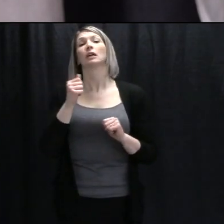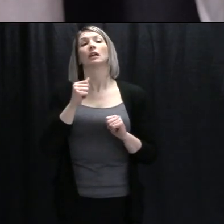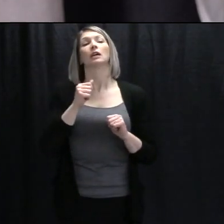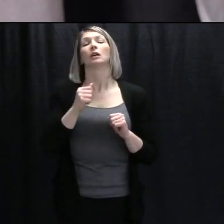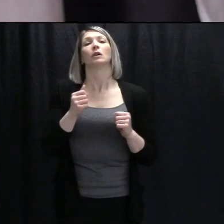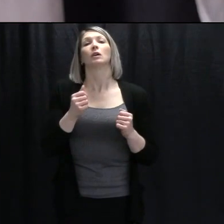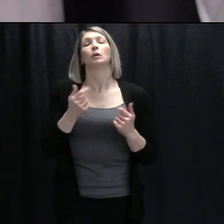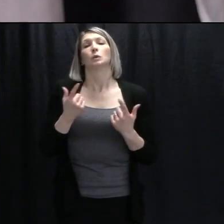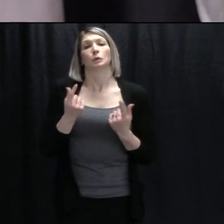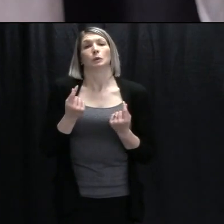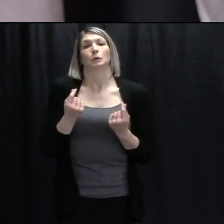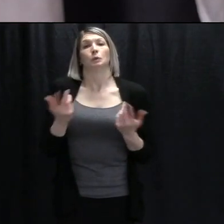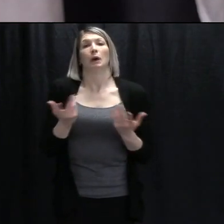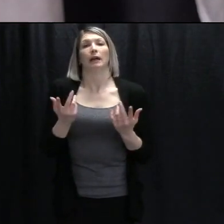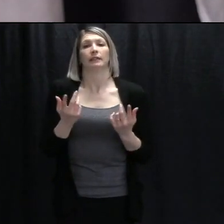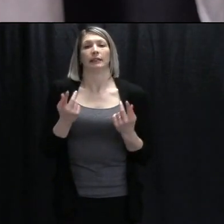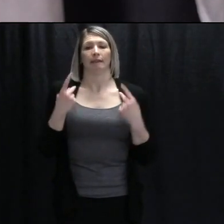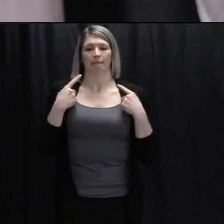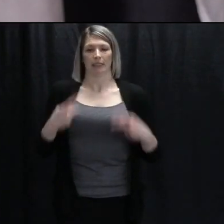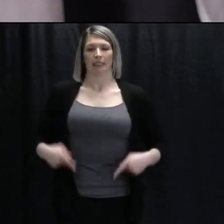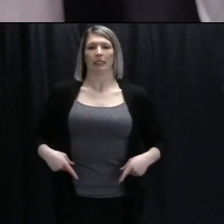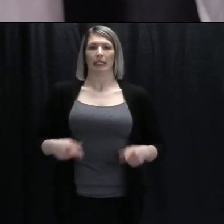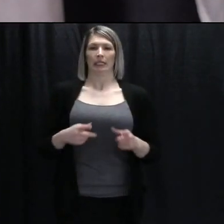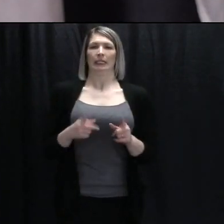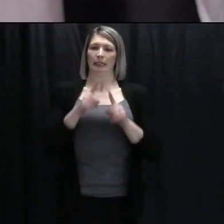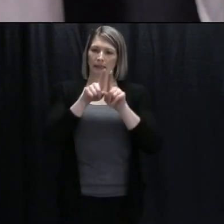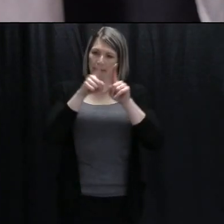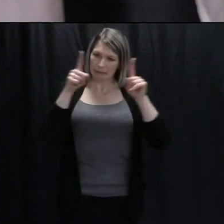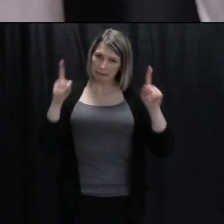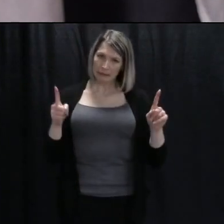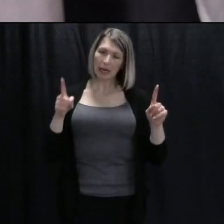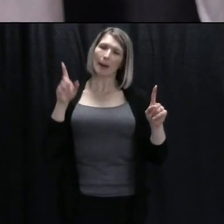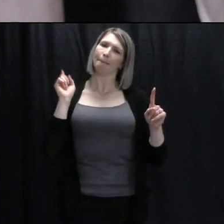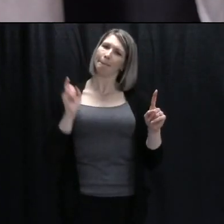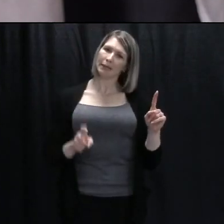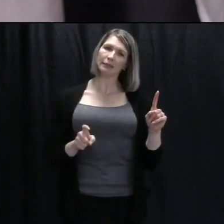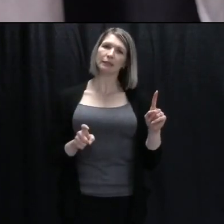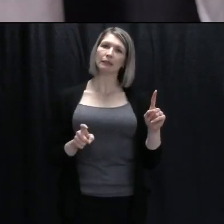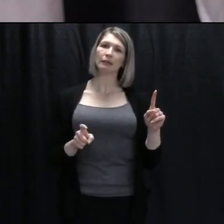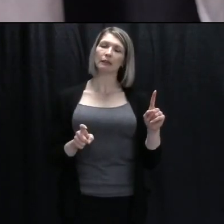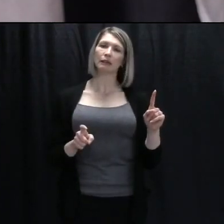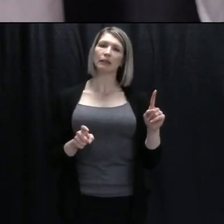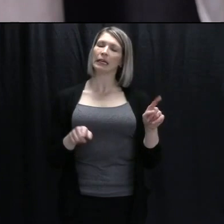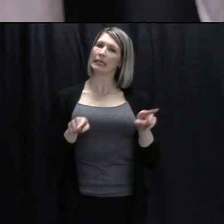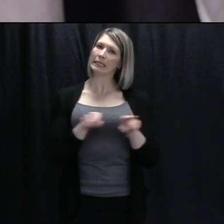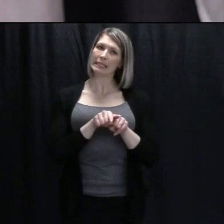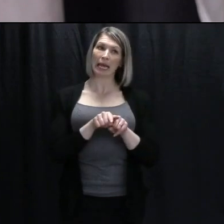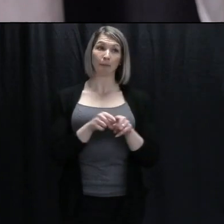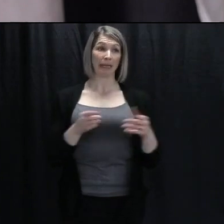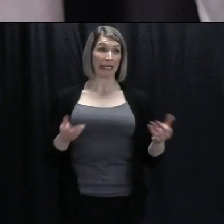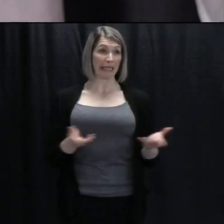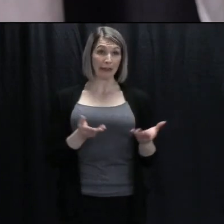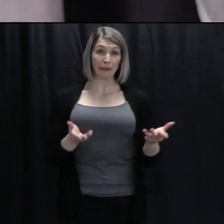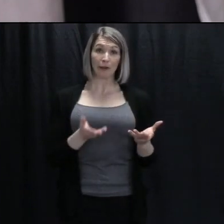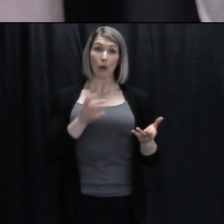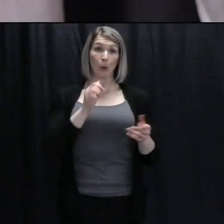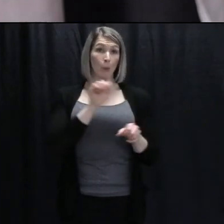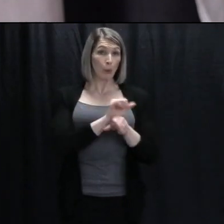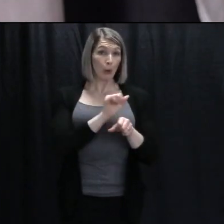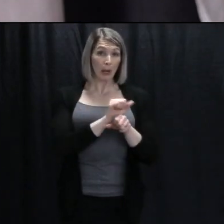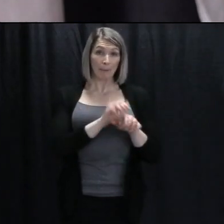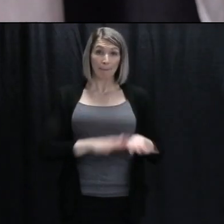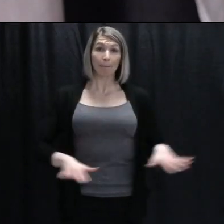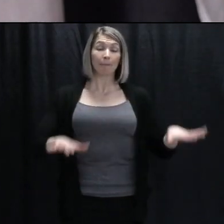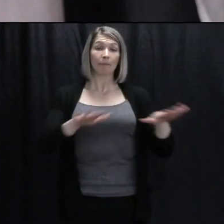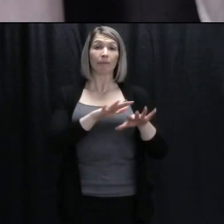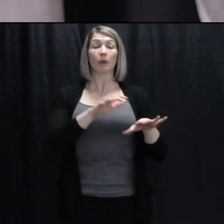to practice physical distancing to stop the spread of COVID-19. And we expect that in the workplace, just like we expect people to